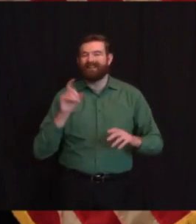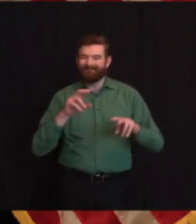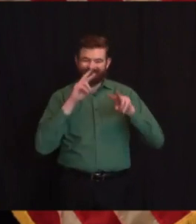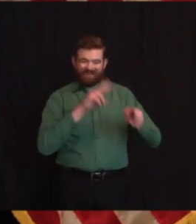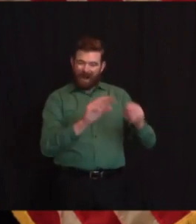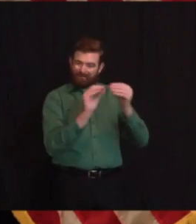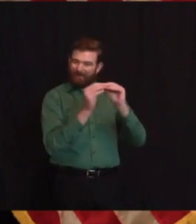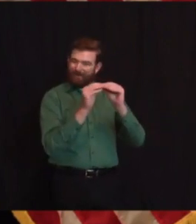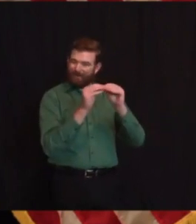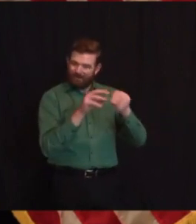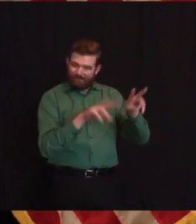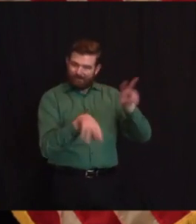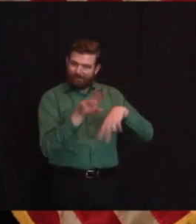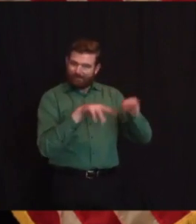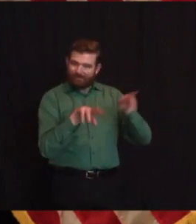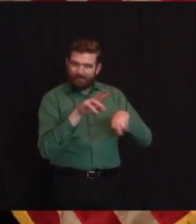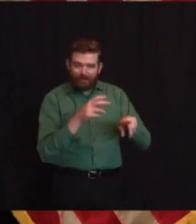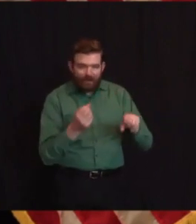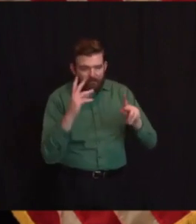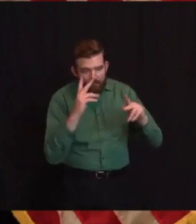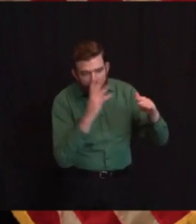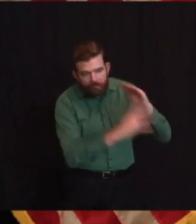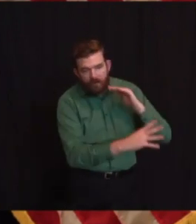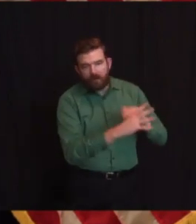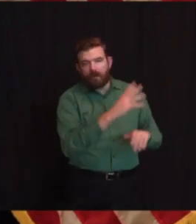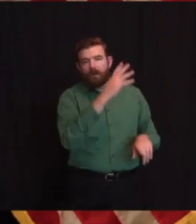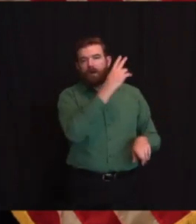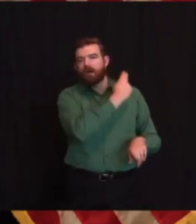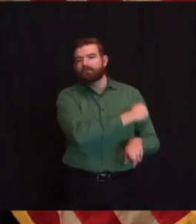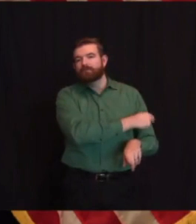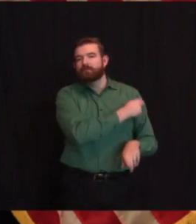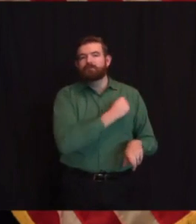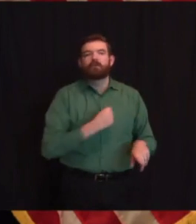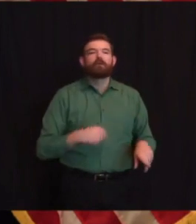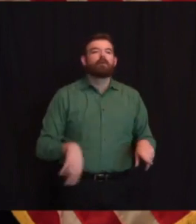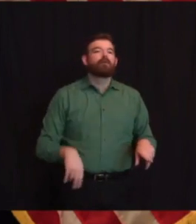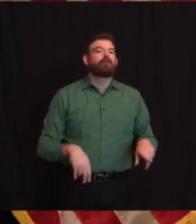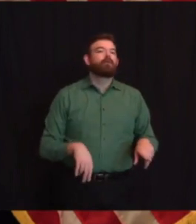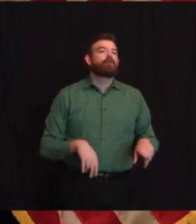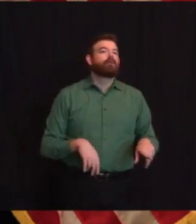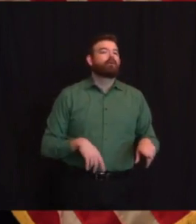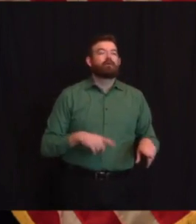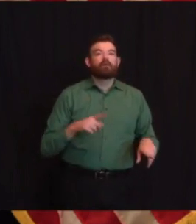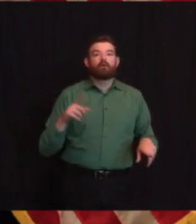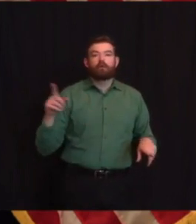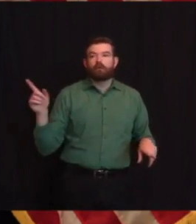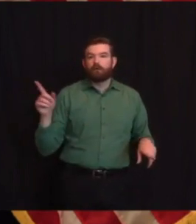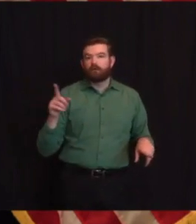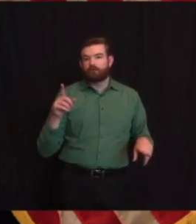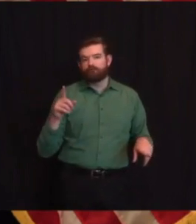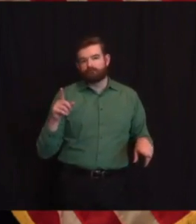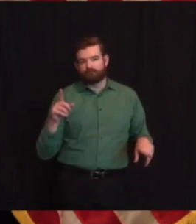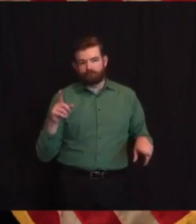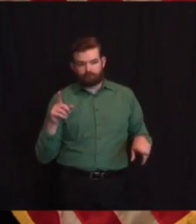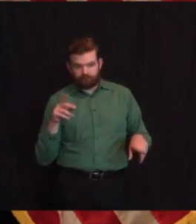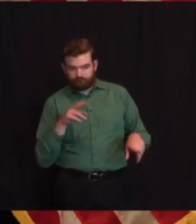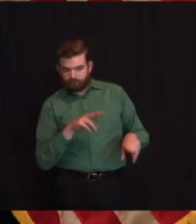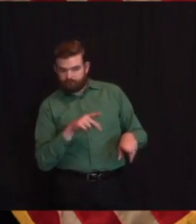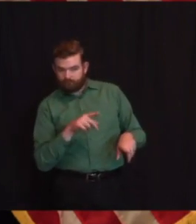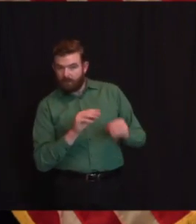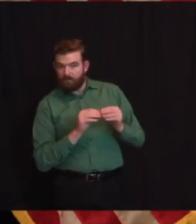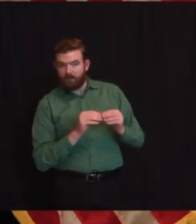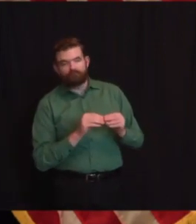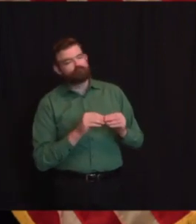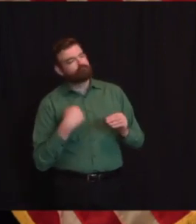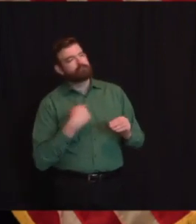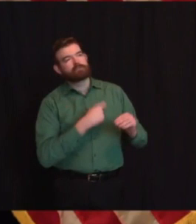merit a higher consideration as it relates to federal help. This week we saw